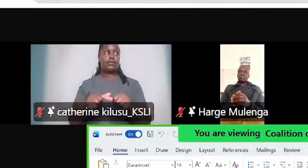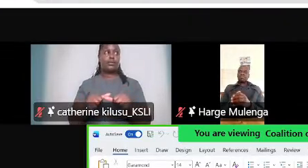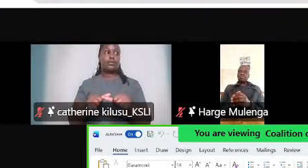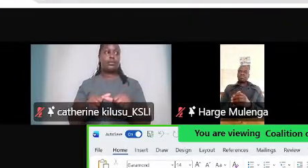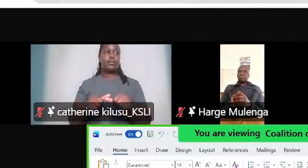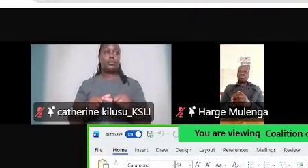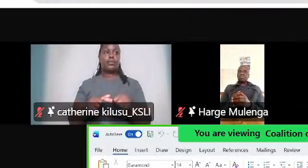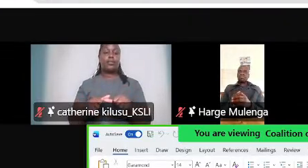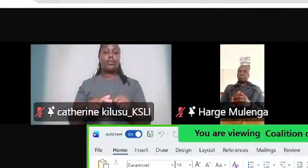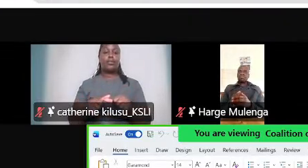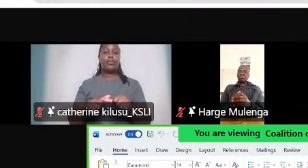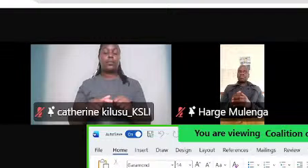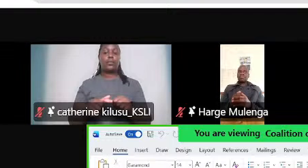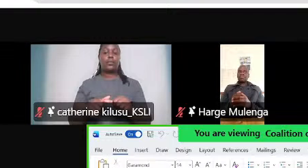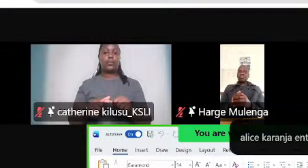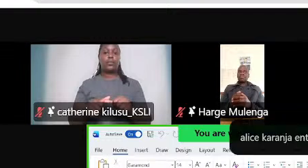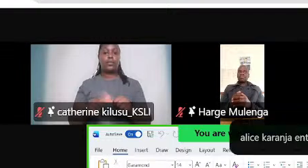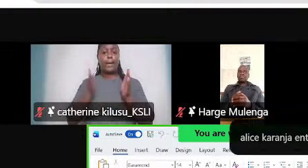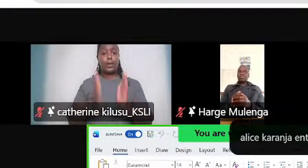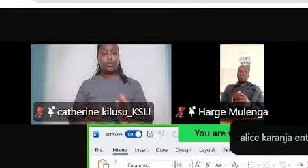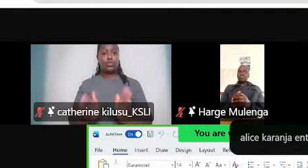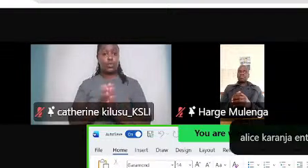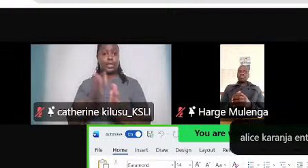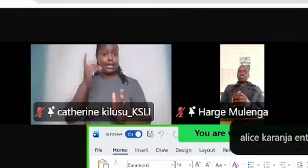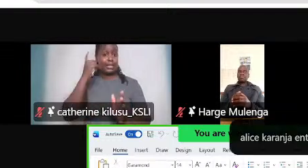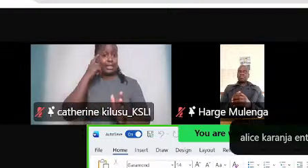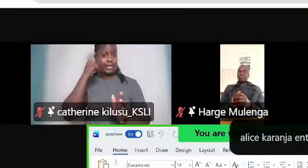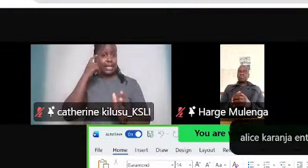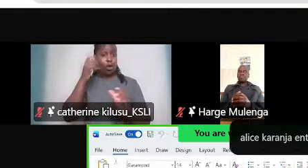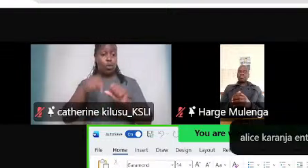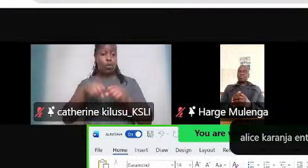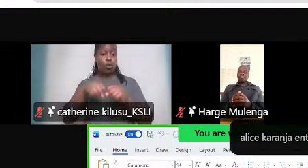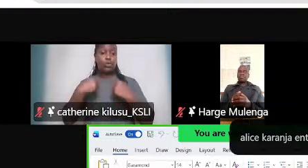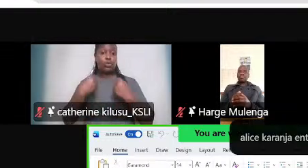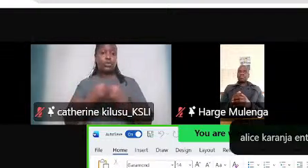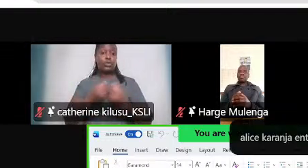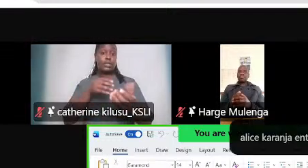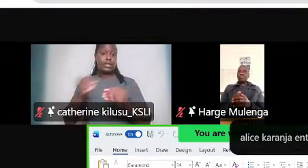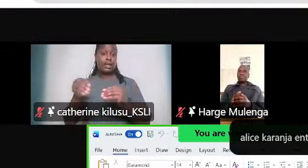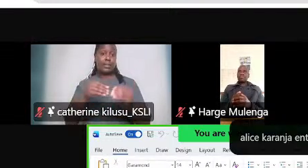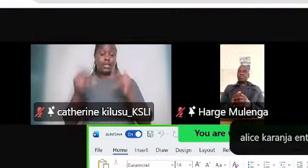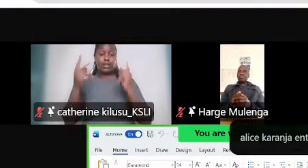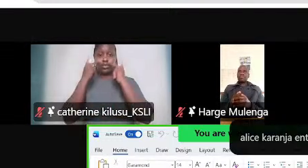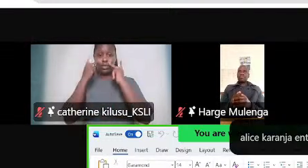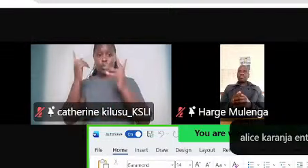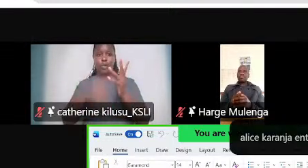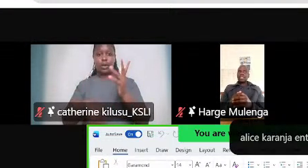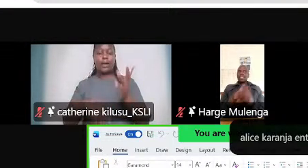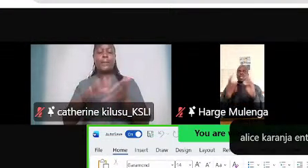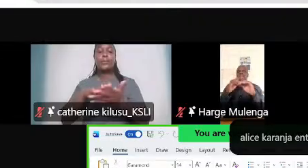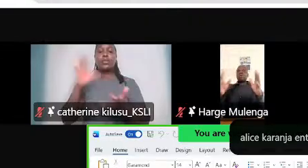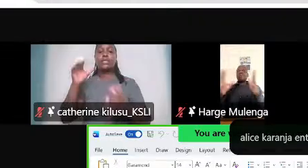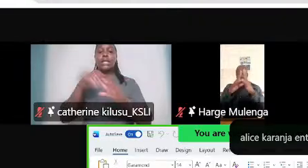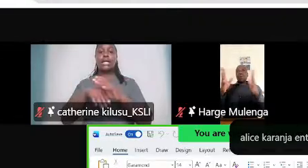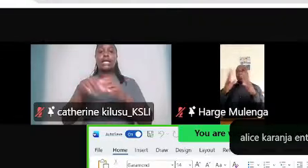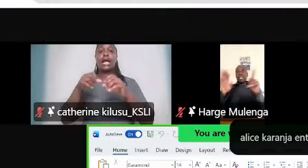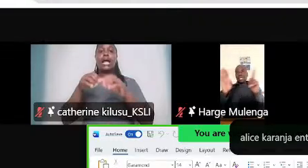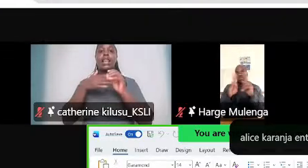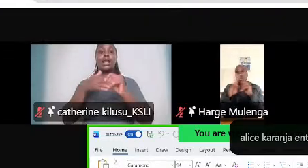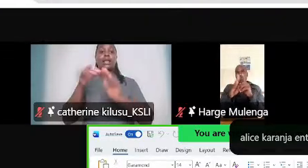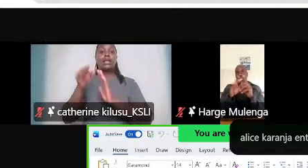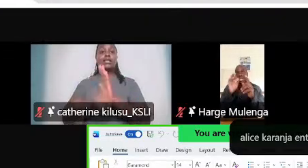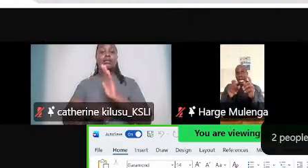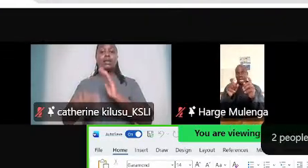persons with physical disabilities, you find that most of the in leadership spaces, we don't